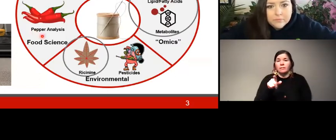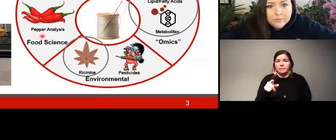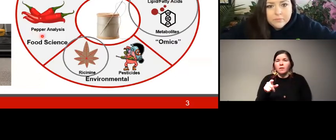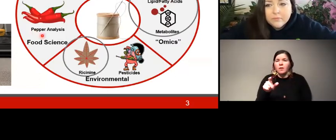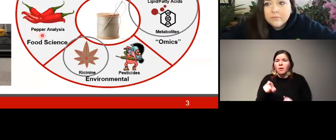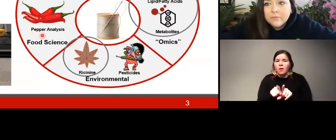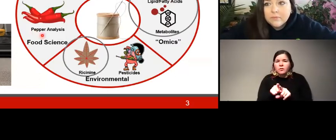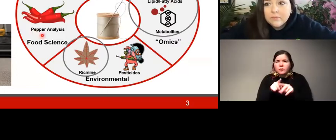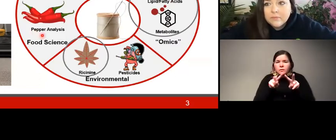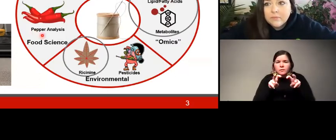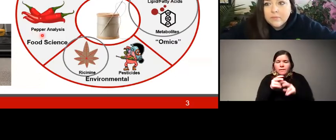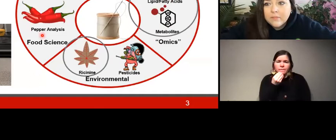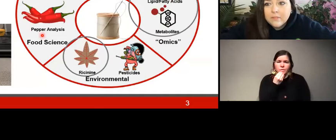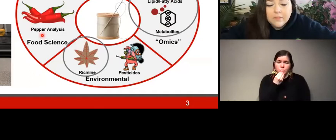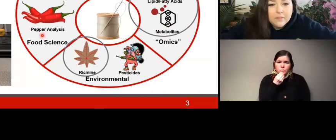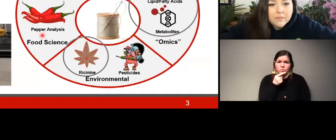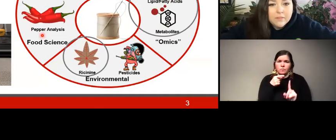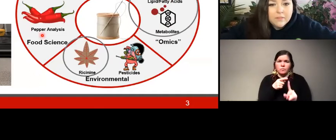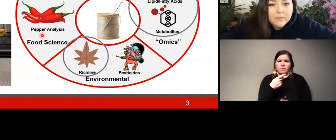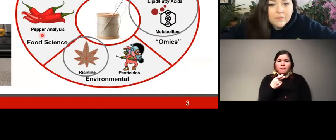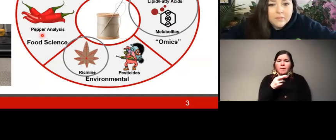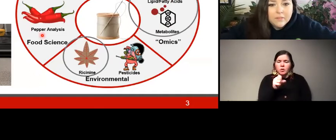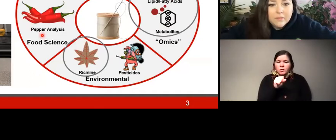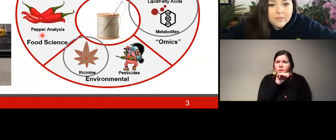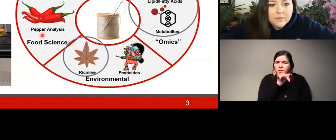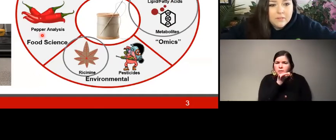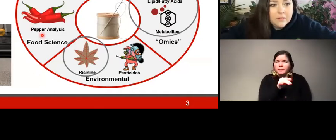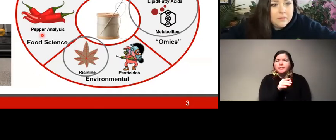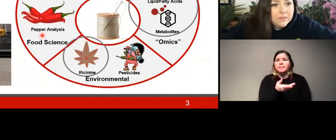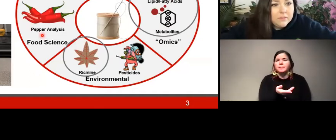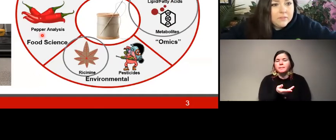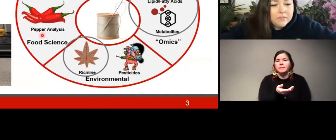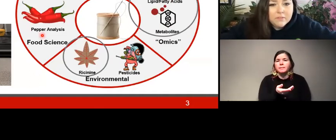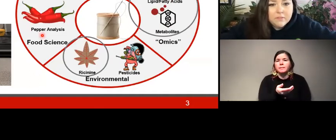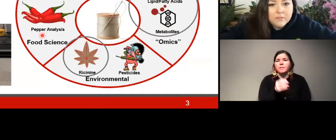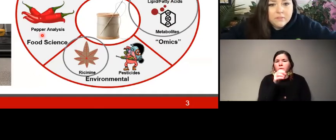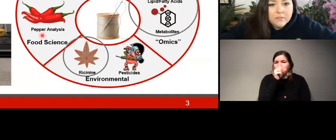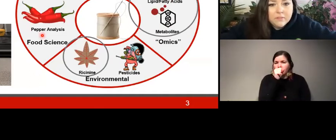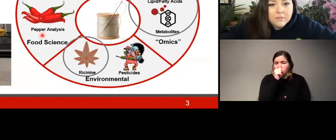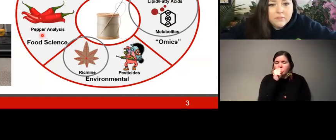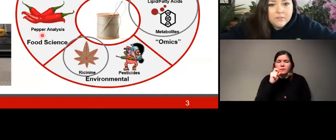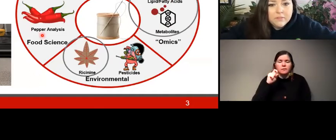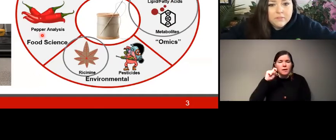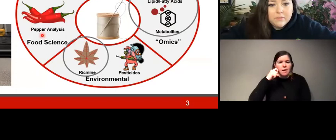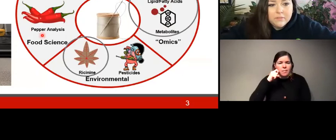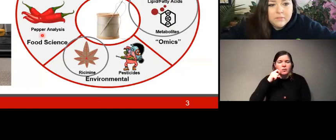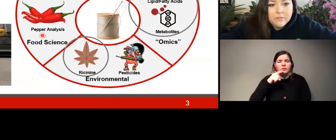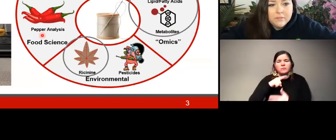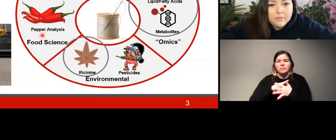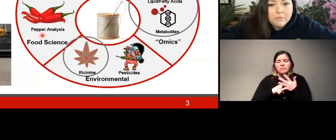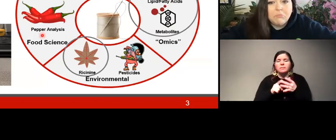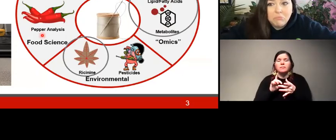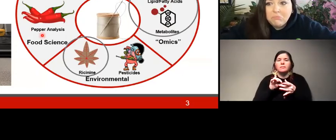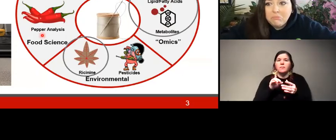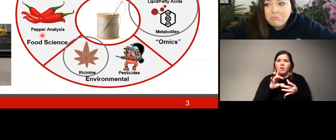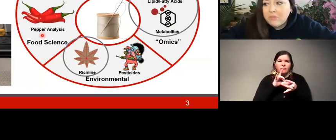she looked at food. So she's looked at peppers, she's looked at oranges and apples, all with a piece of thread.